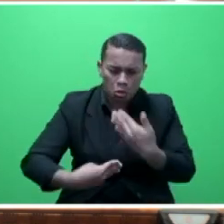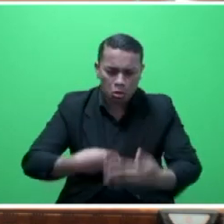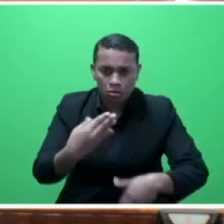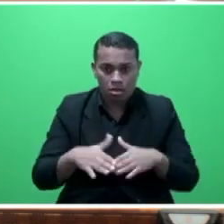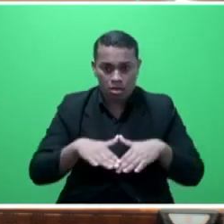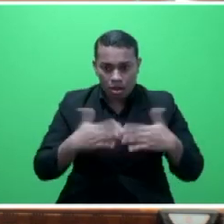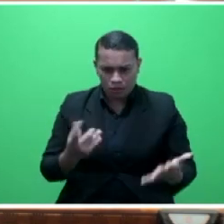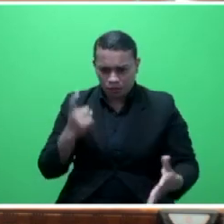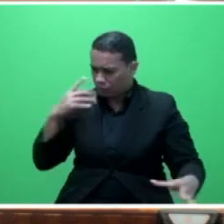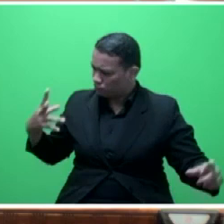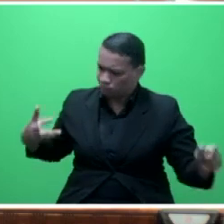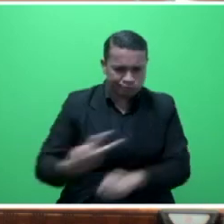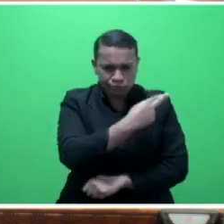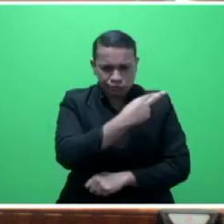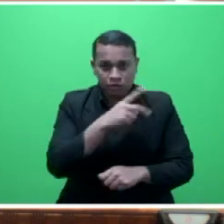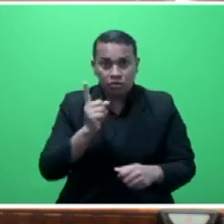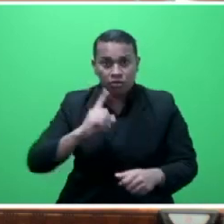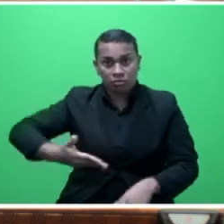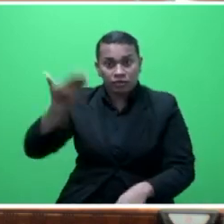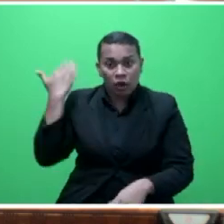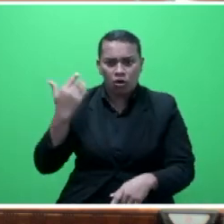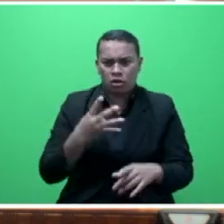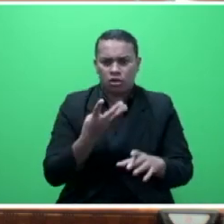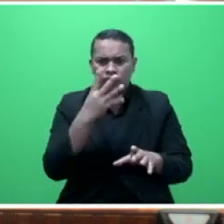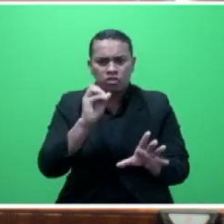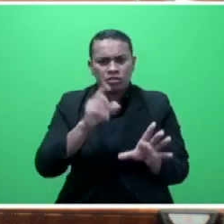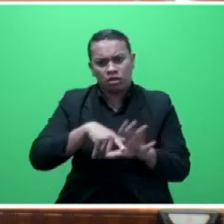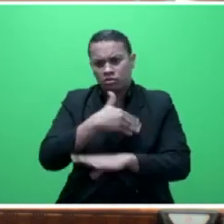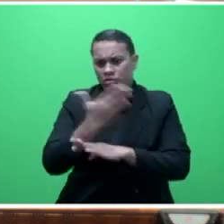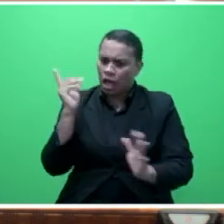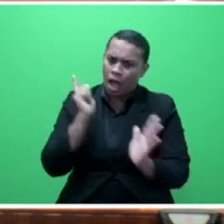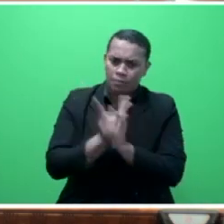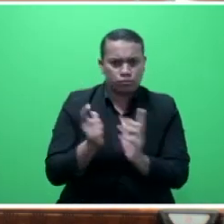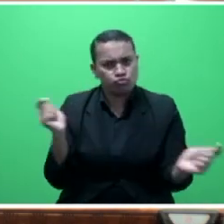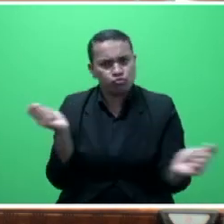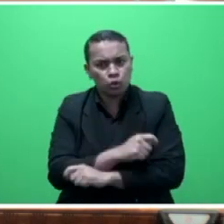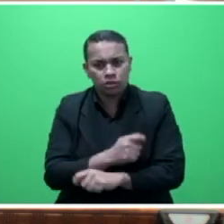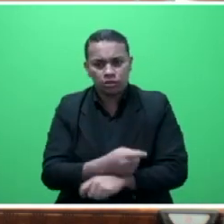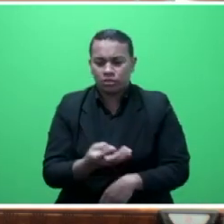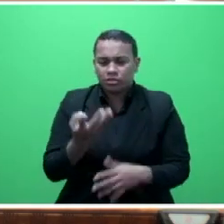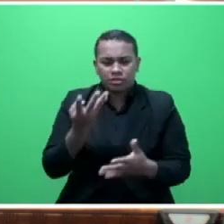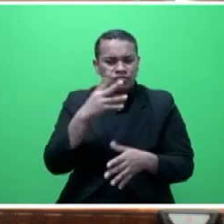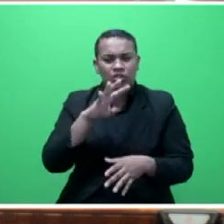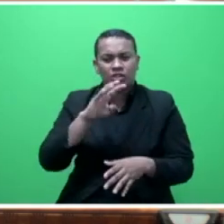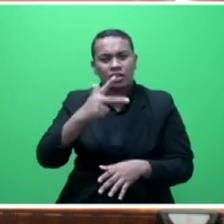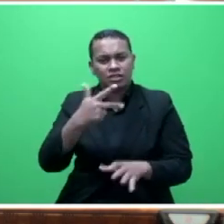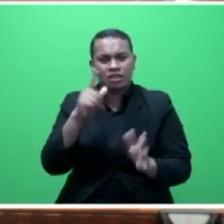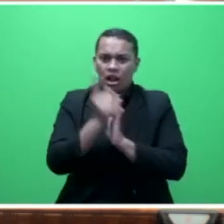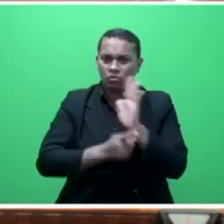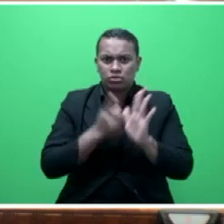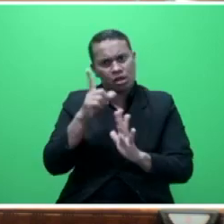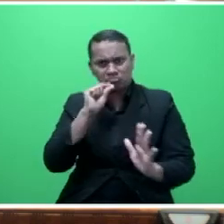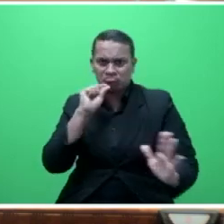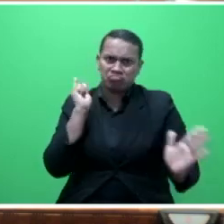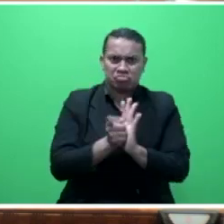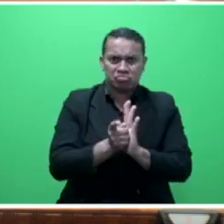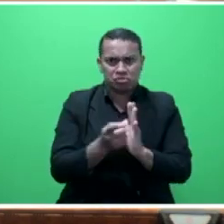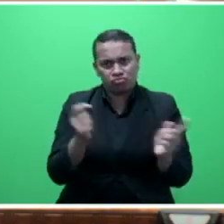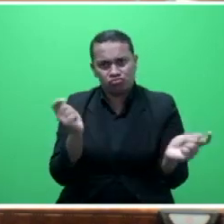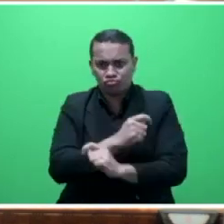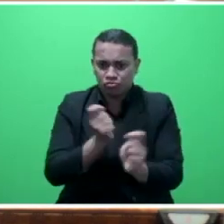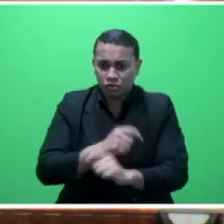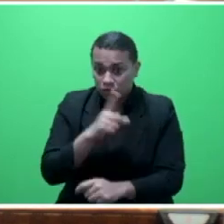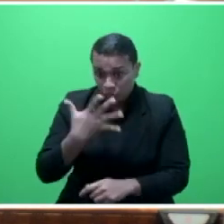around 40 days to 48 hours. But with so many Fijians looking to put employable talents to use starting business of their